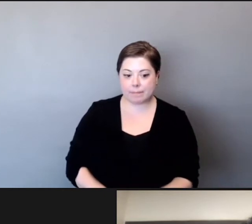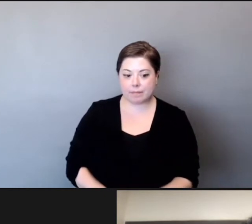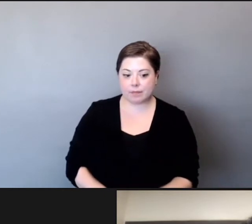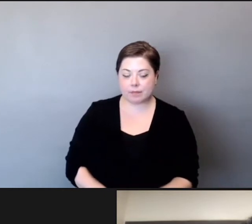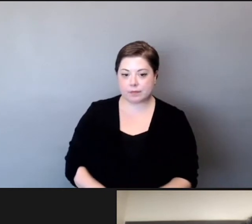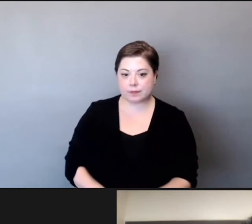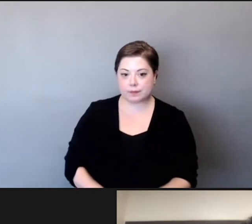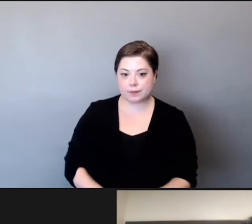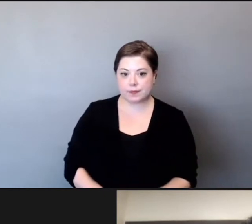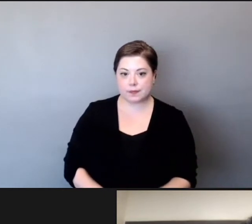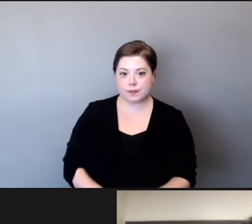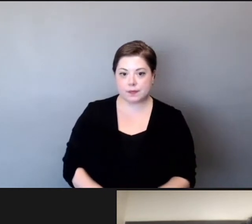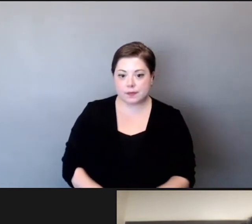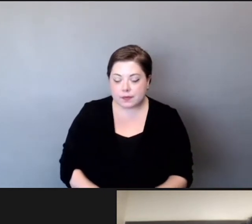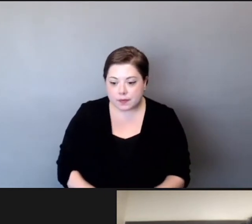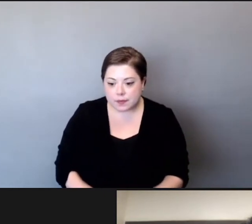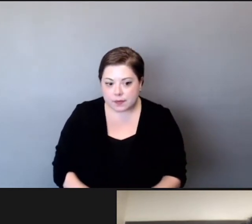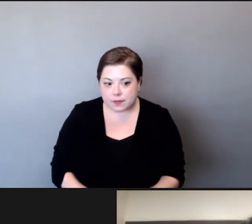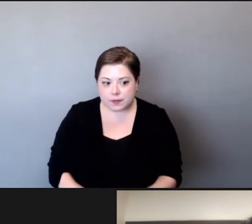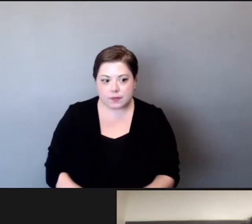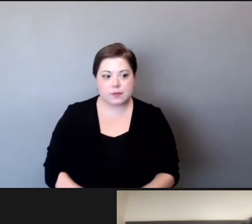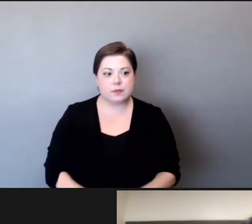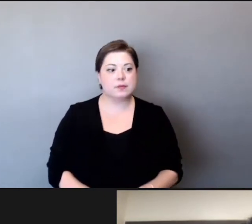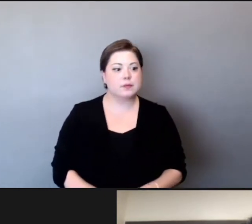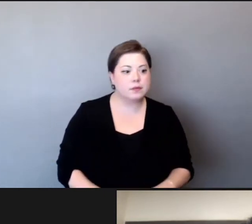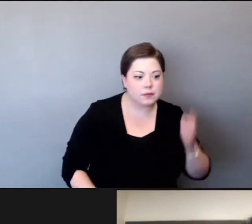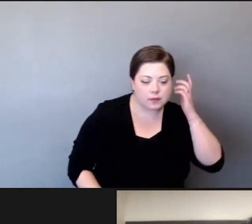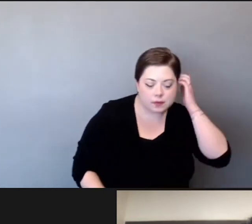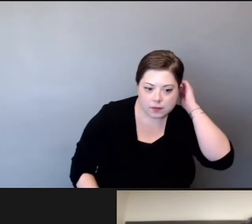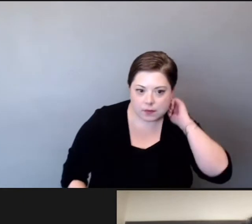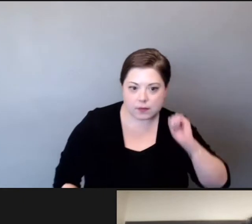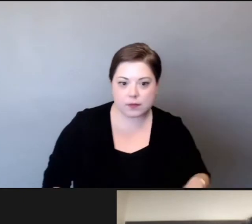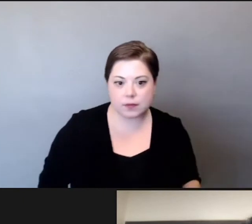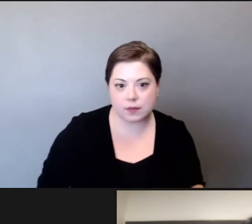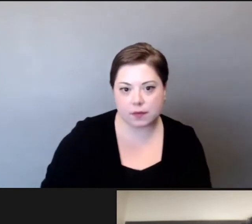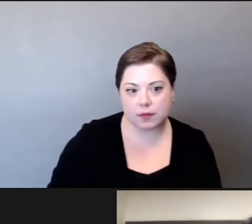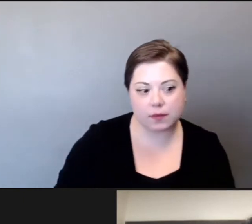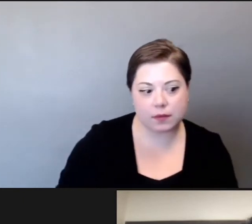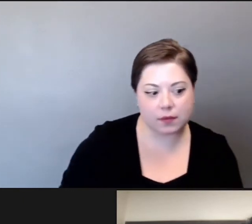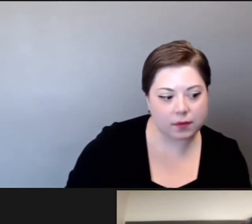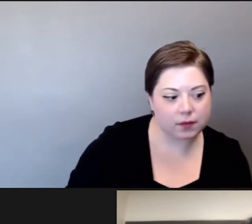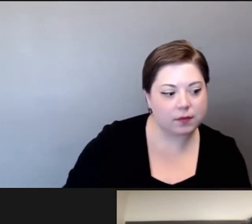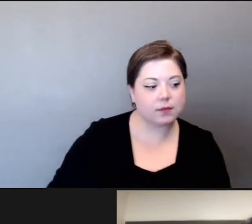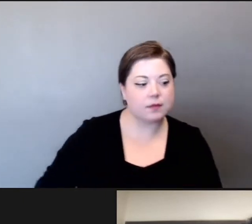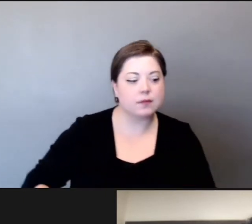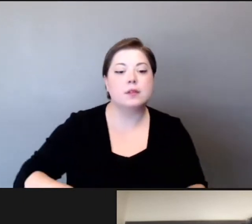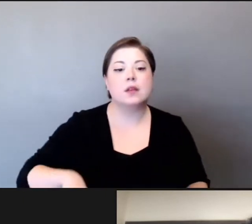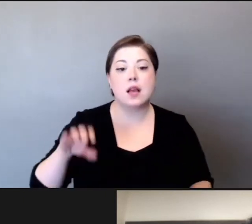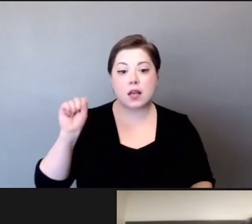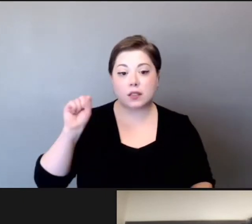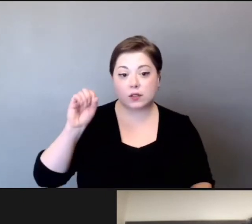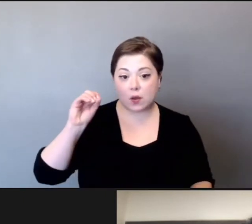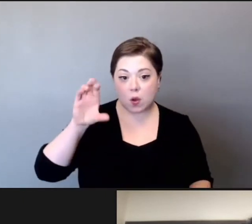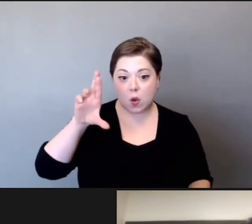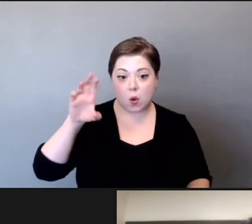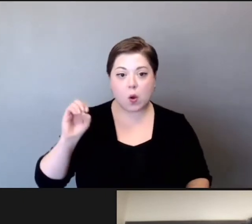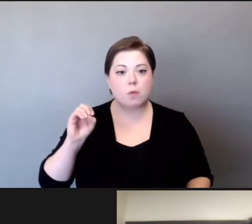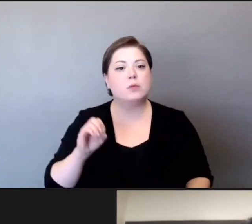You showed the chart earlier that showed the rise in cases. If you look back to last year, about